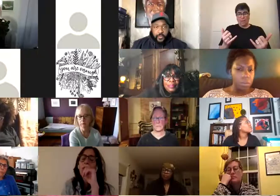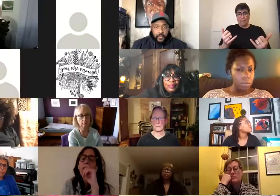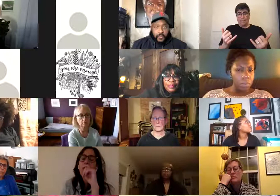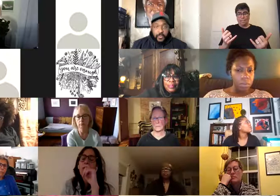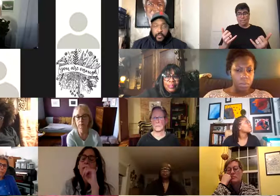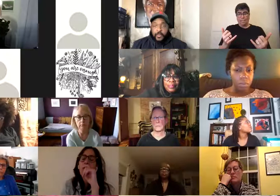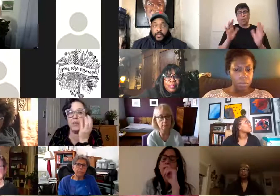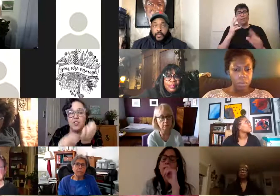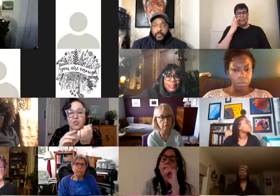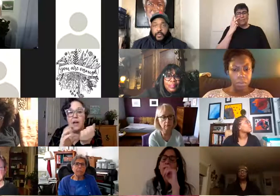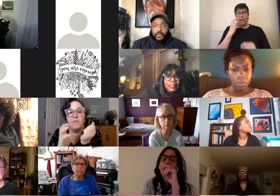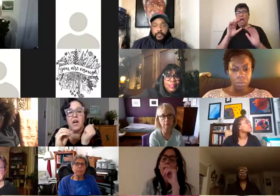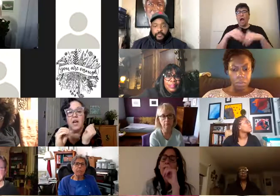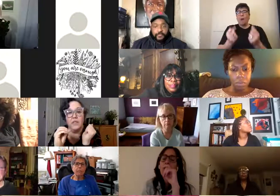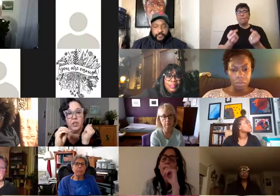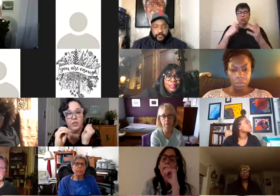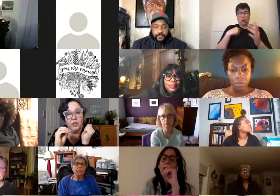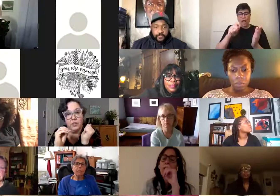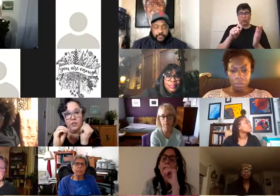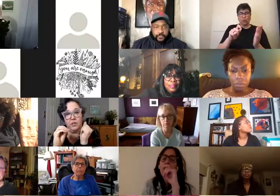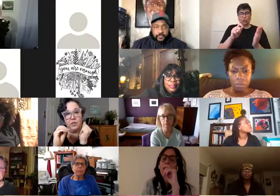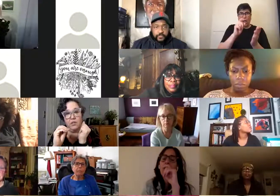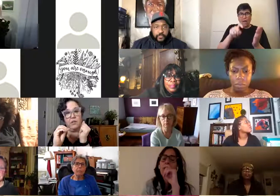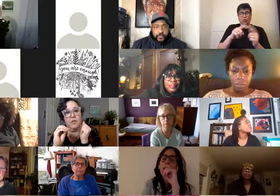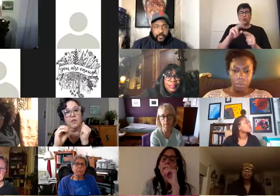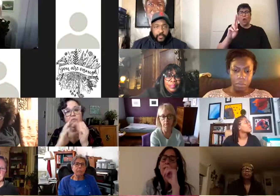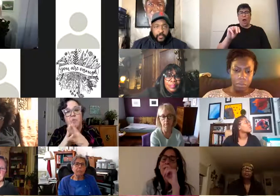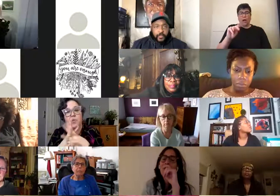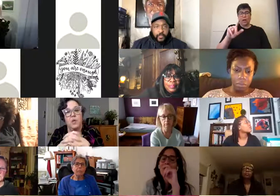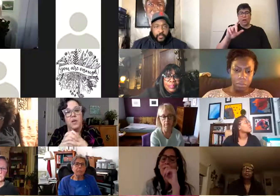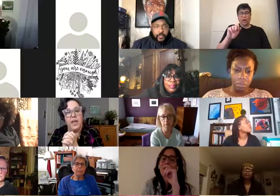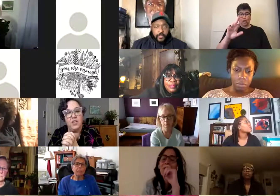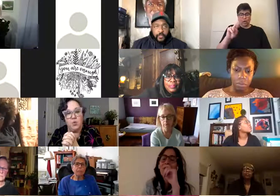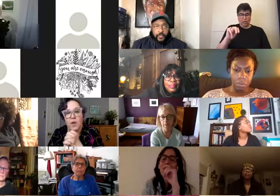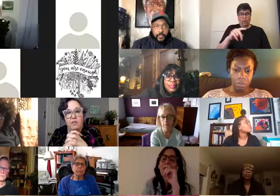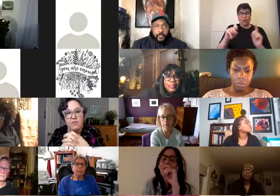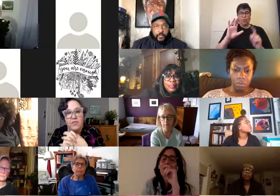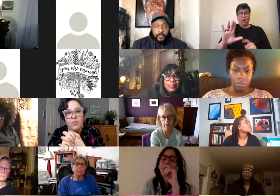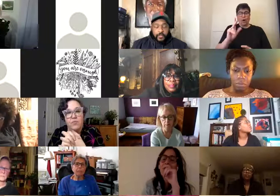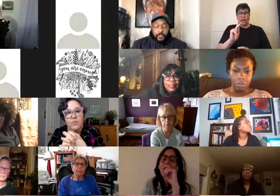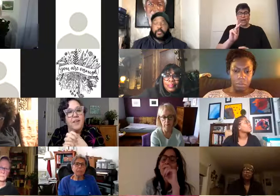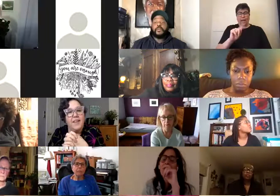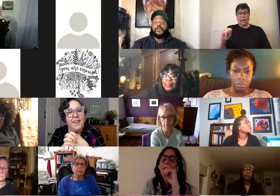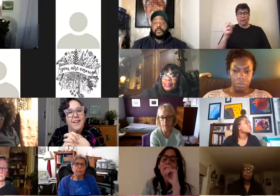well, let me see, how much did you have to unlearn from your K-12